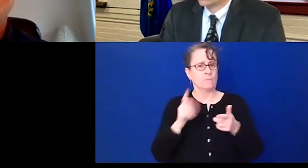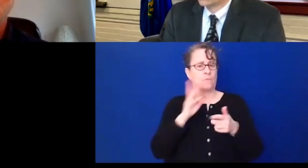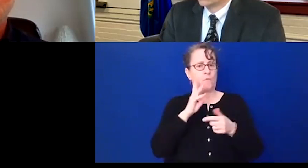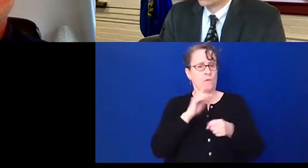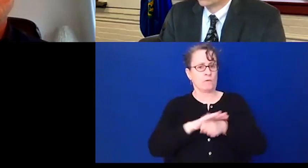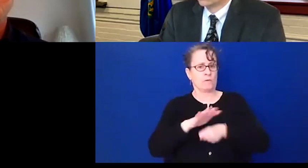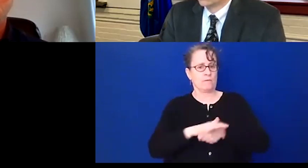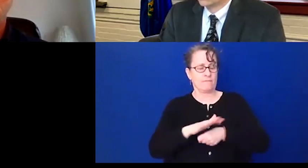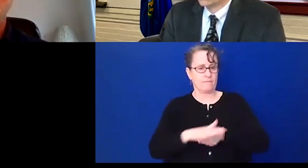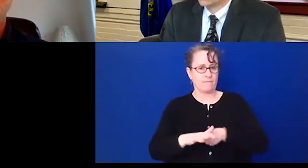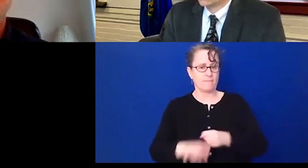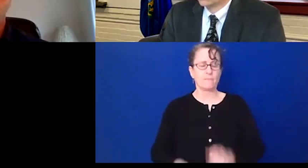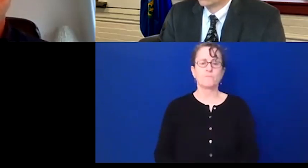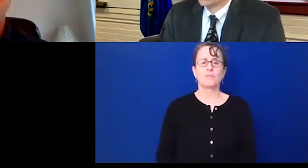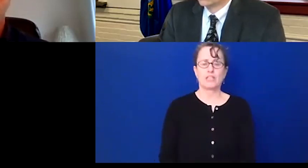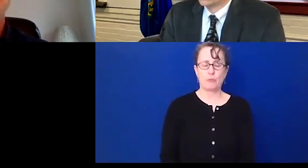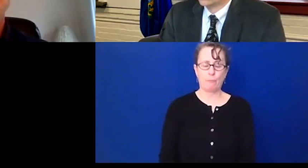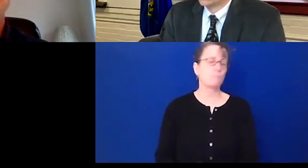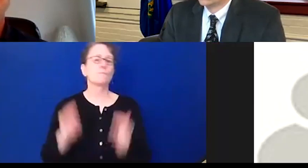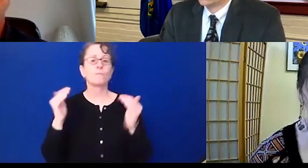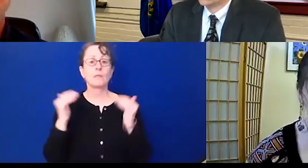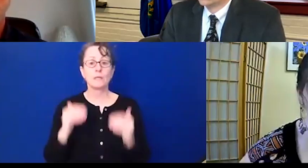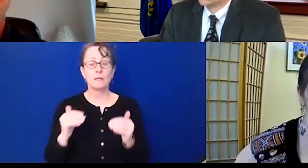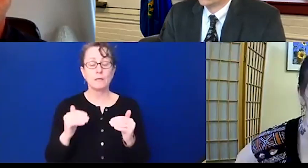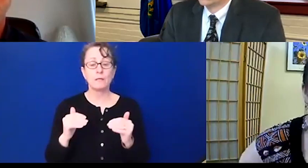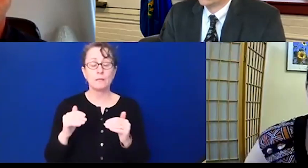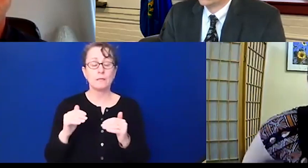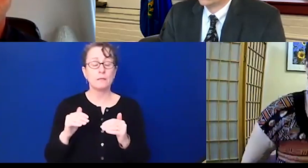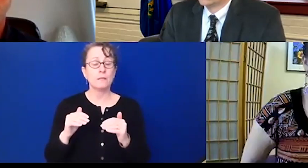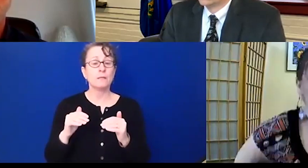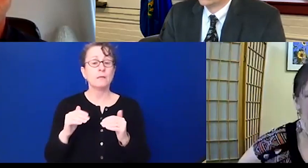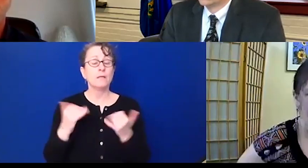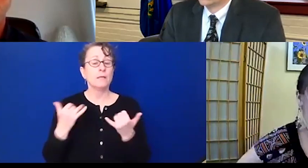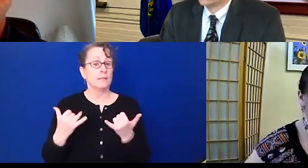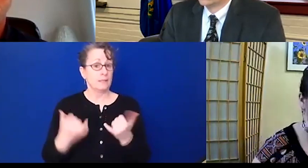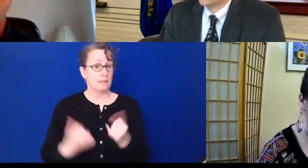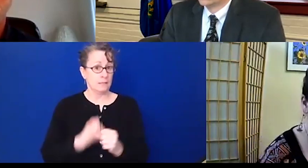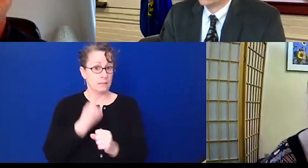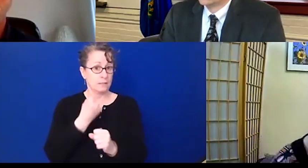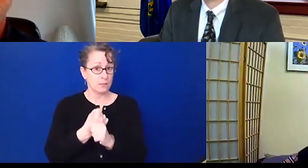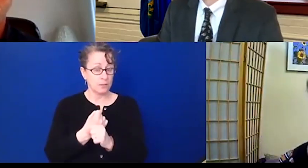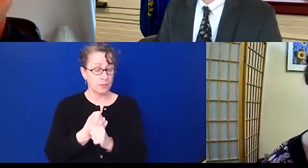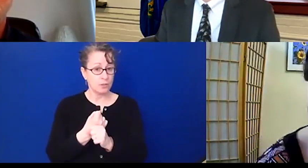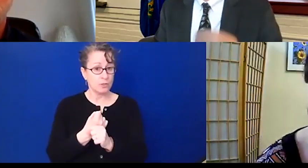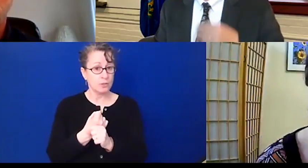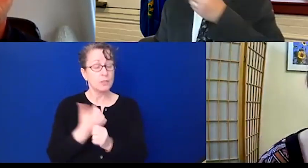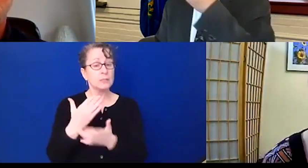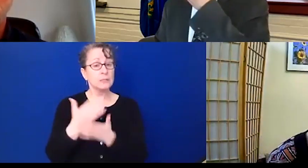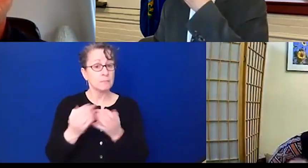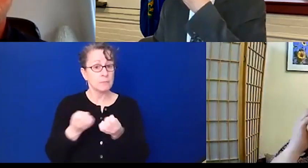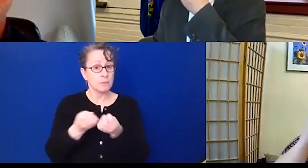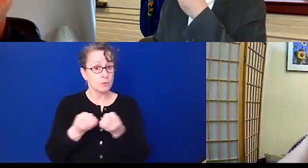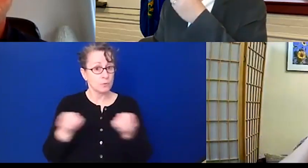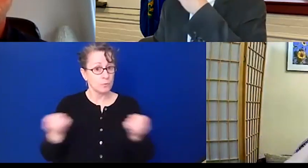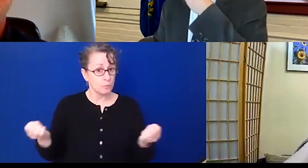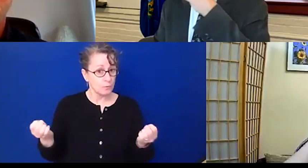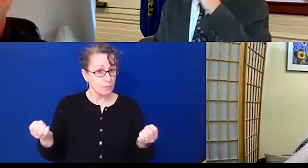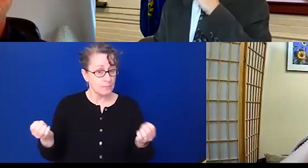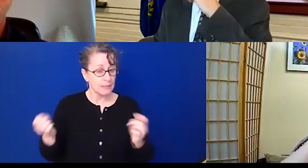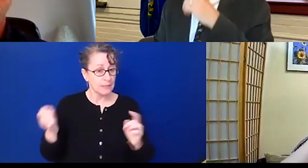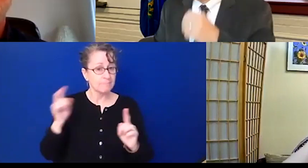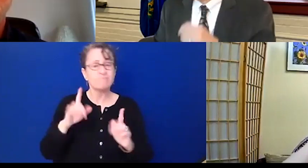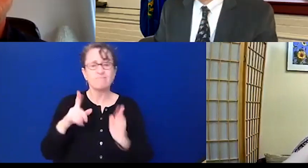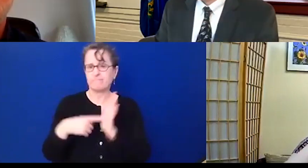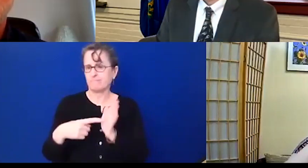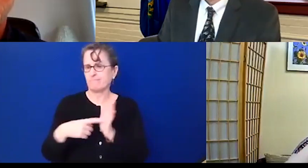And then we have the column for the fleet. This year, just a couple pieces of equipment. One of them is a service